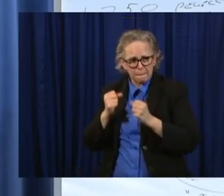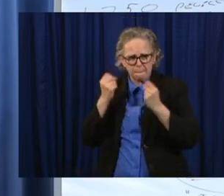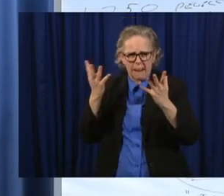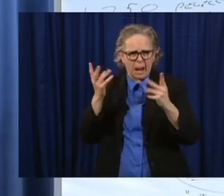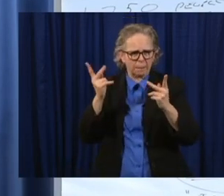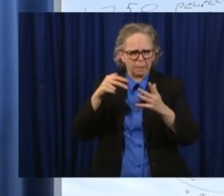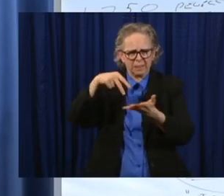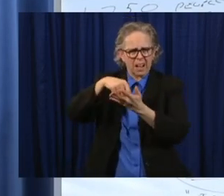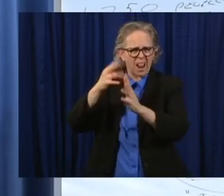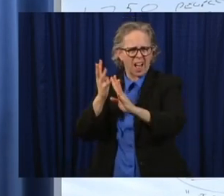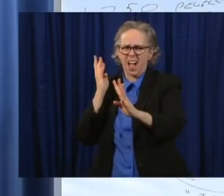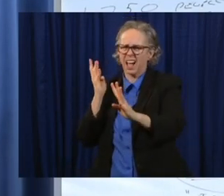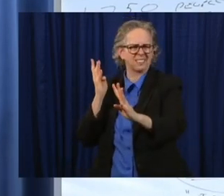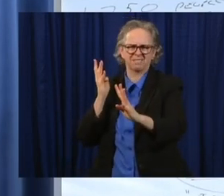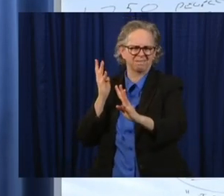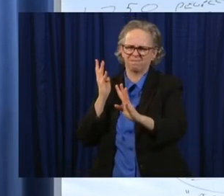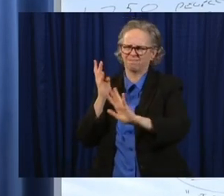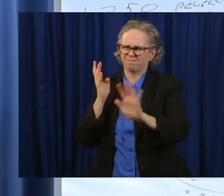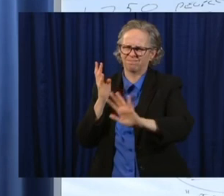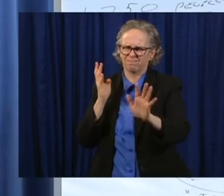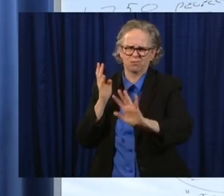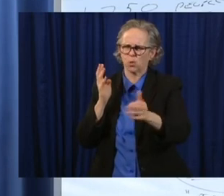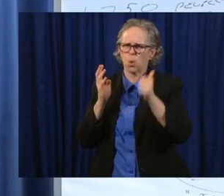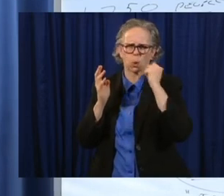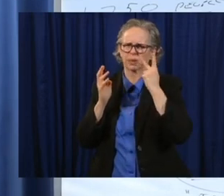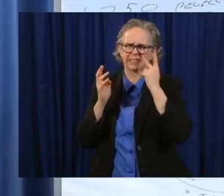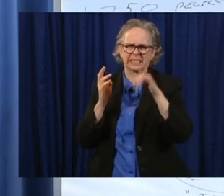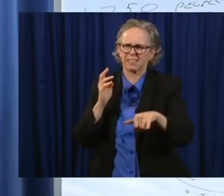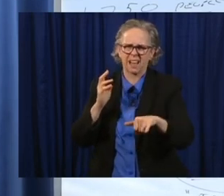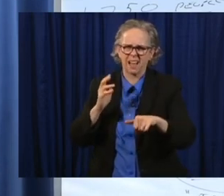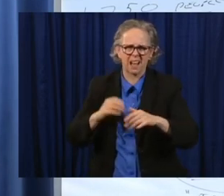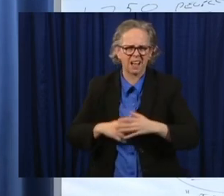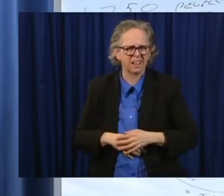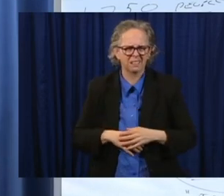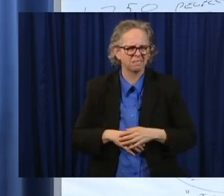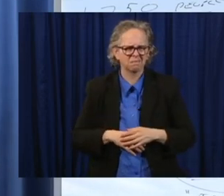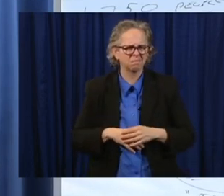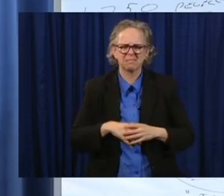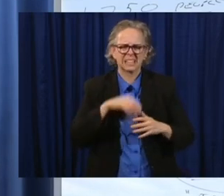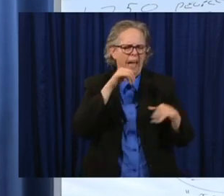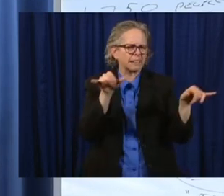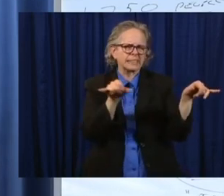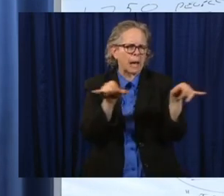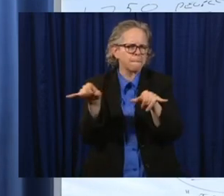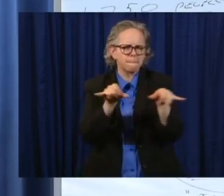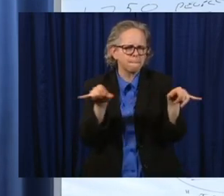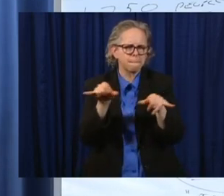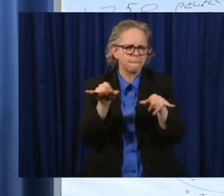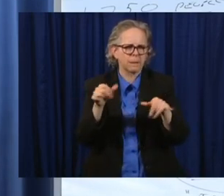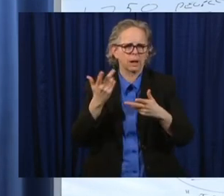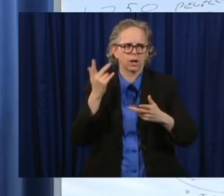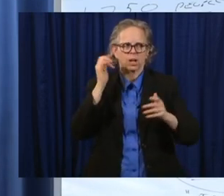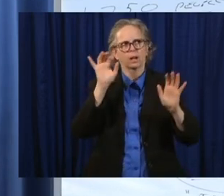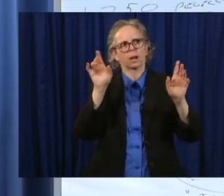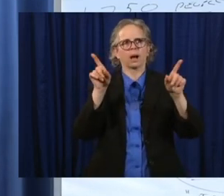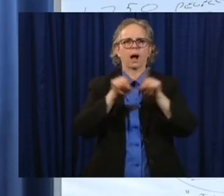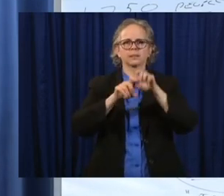not the huge crowds that we would have seen on Election Day. So no, I don't think that's inconsistent.